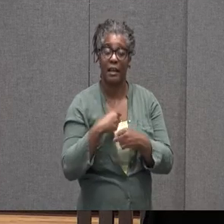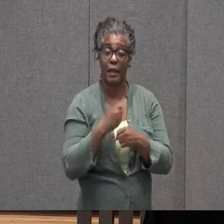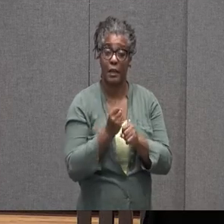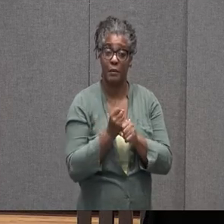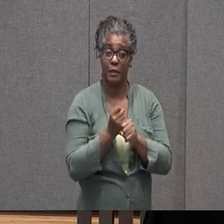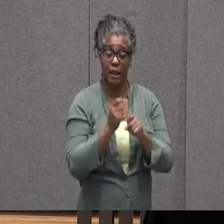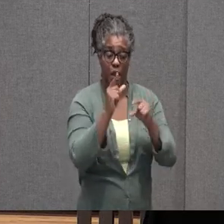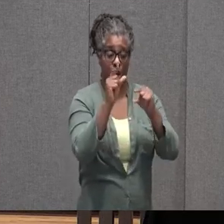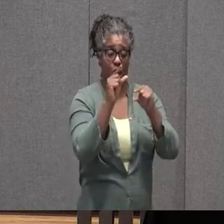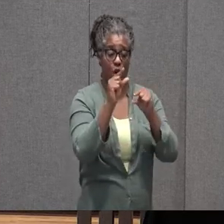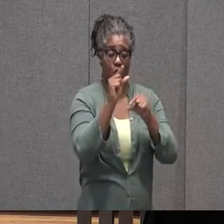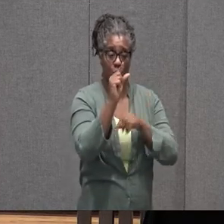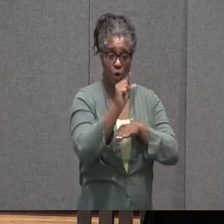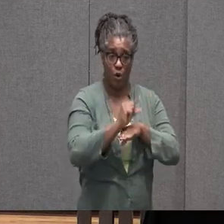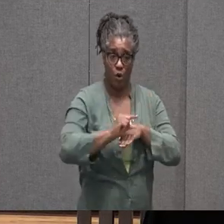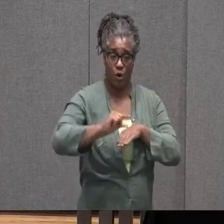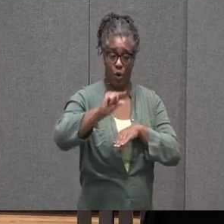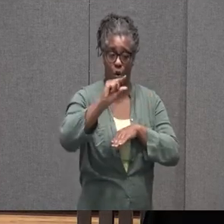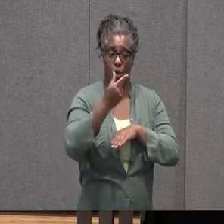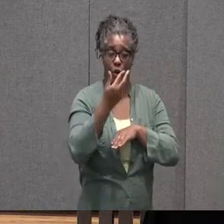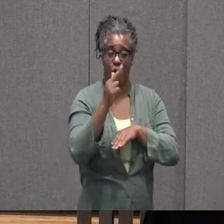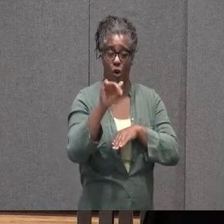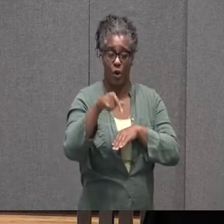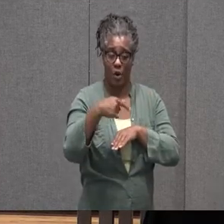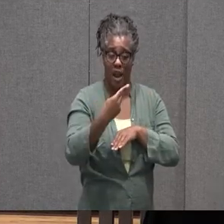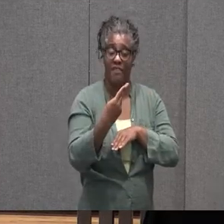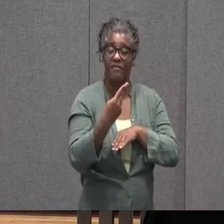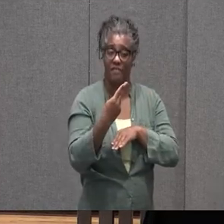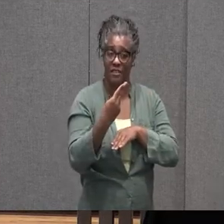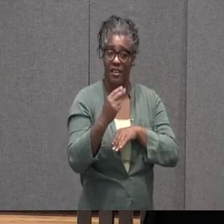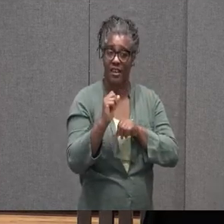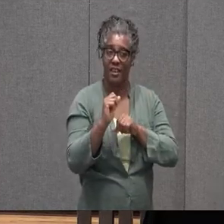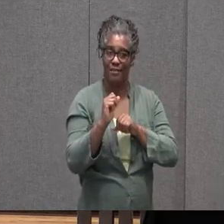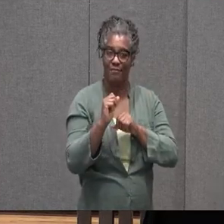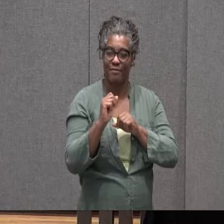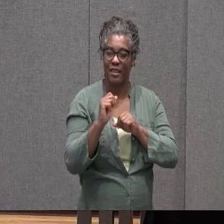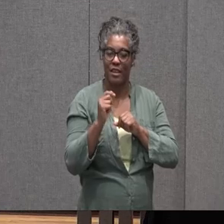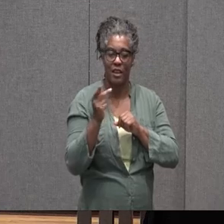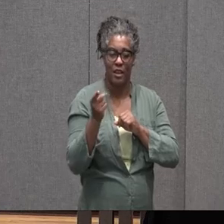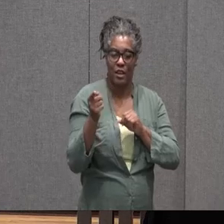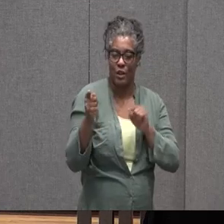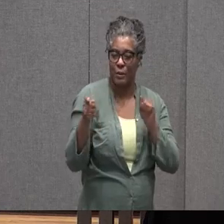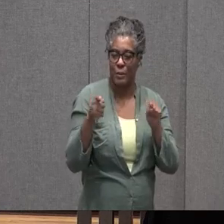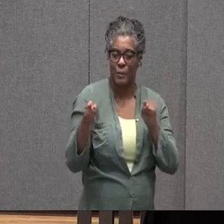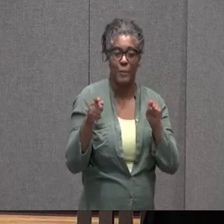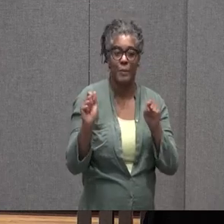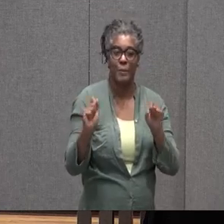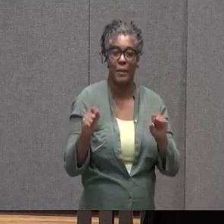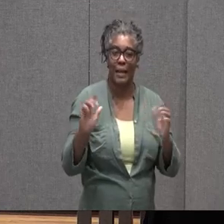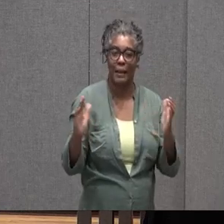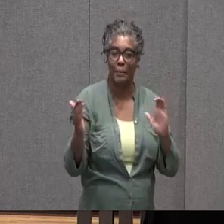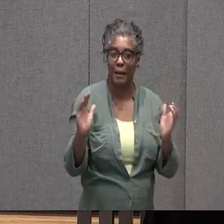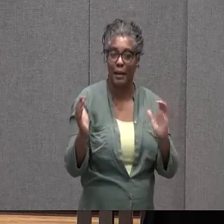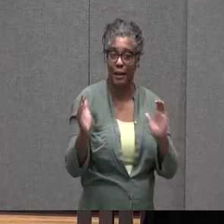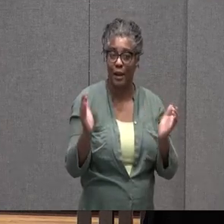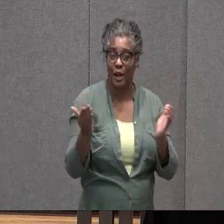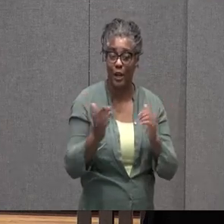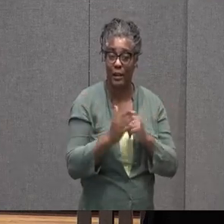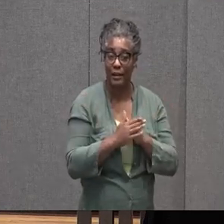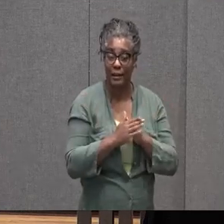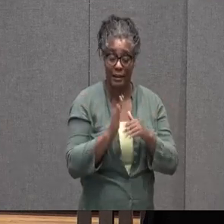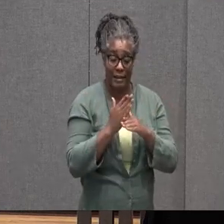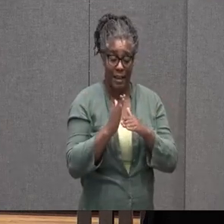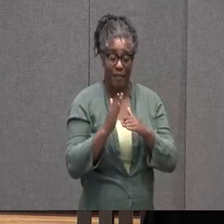it's always hard to come up with math lessons, and I think you already did, Miss Right, Monday. And then maybe find the average of which catapult did